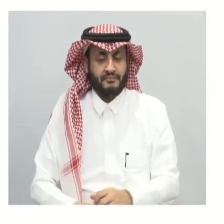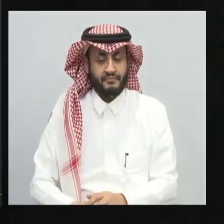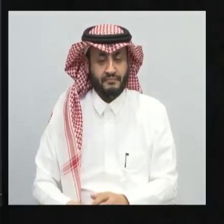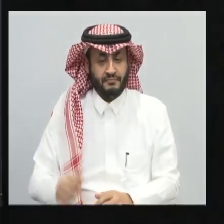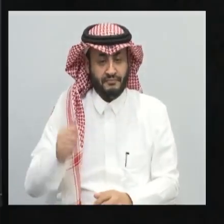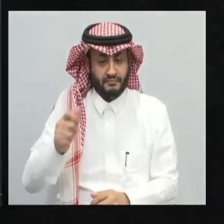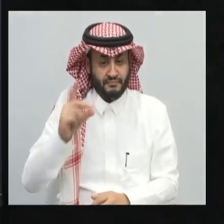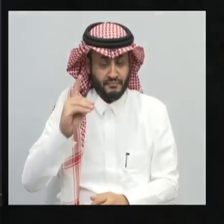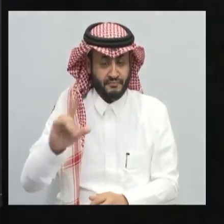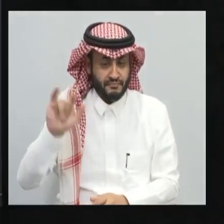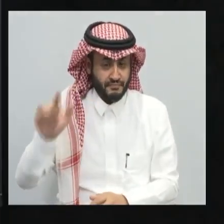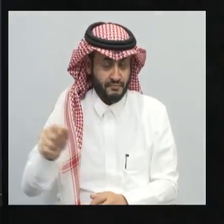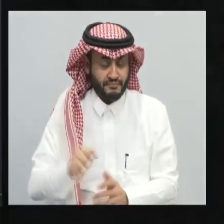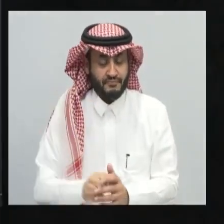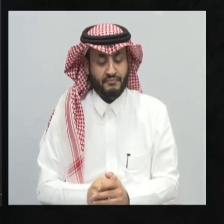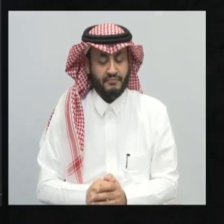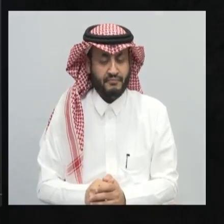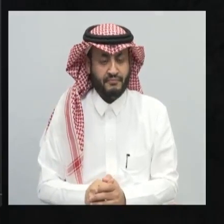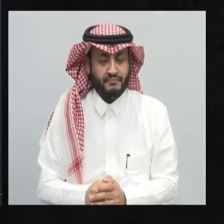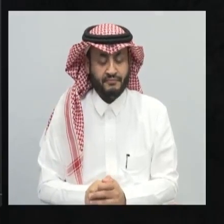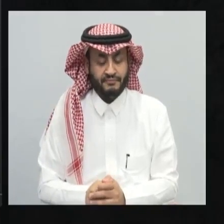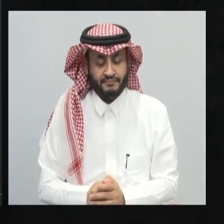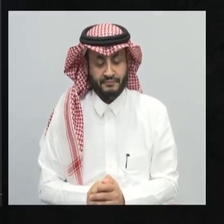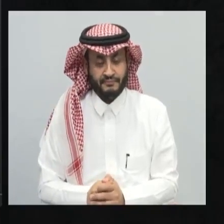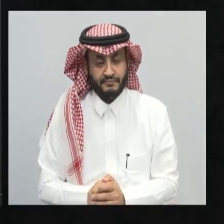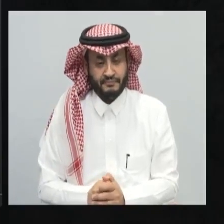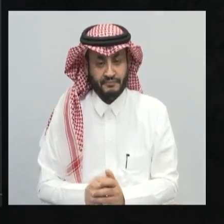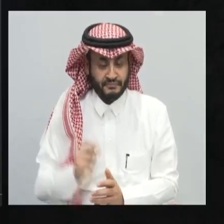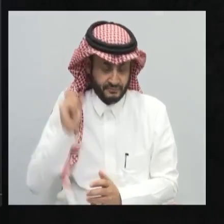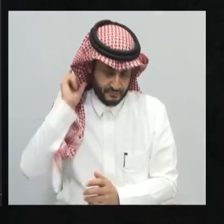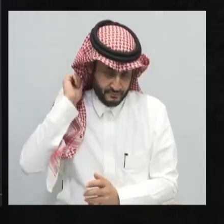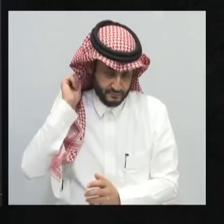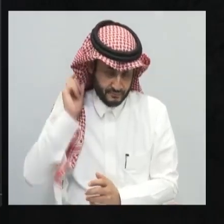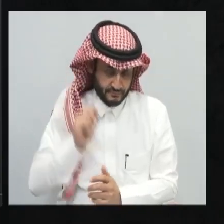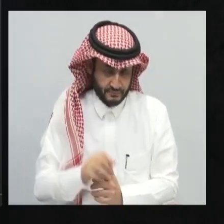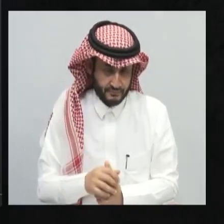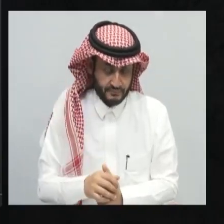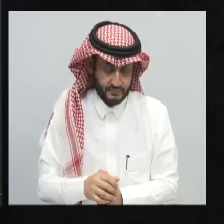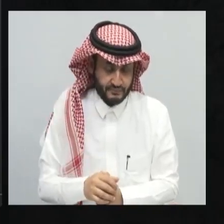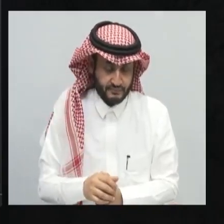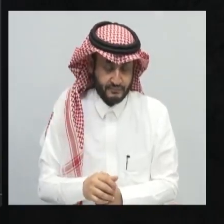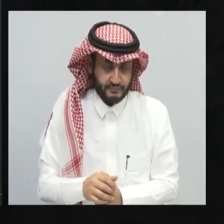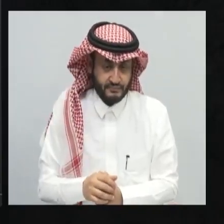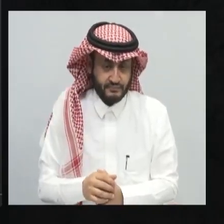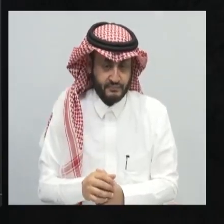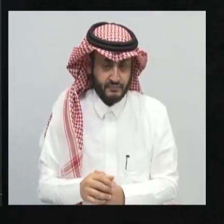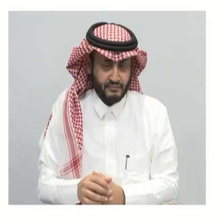functions as an adjective, and it describes a noun. So we can say that the DVD is